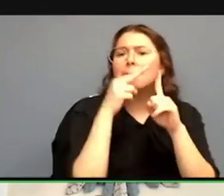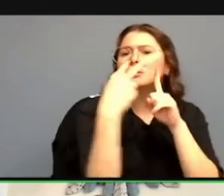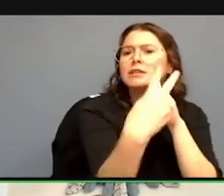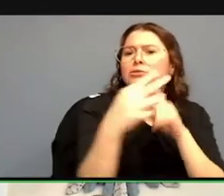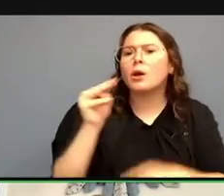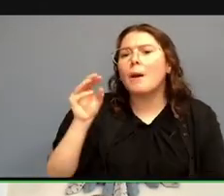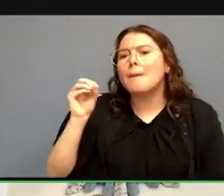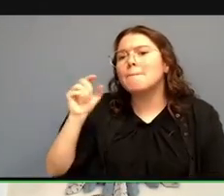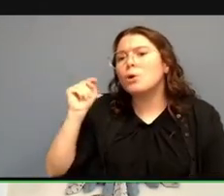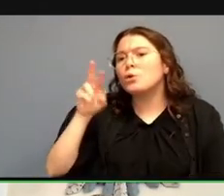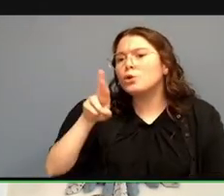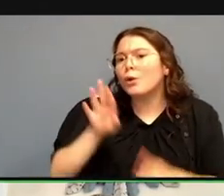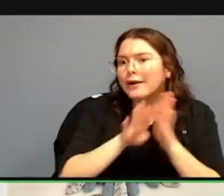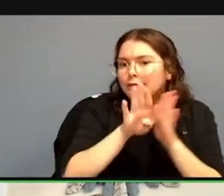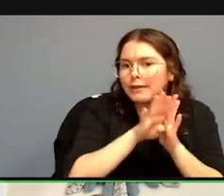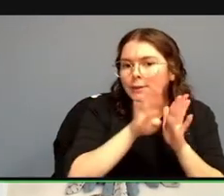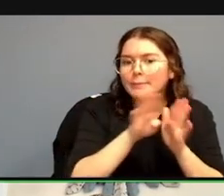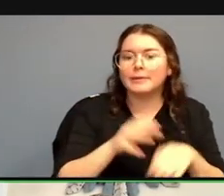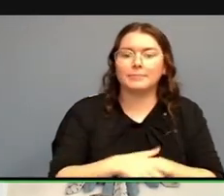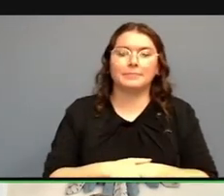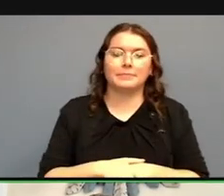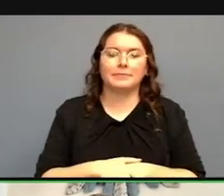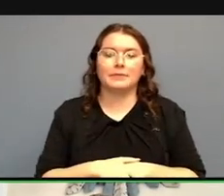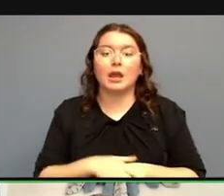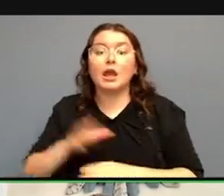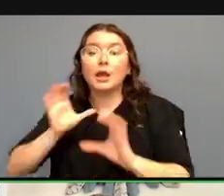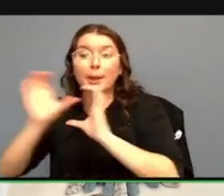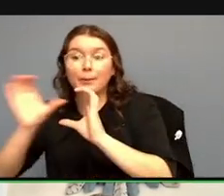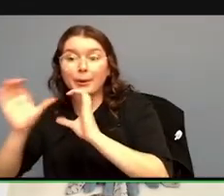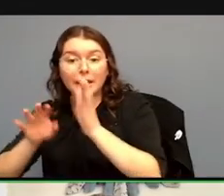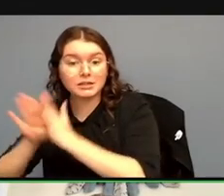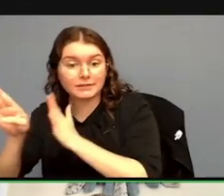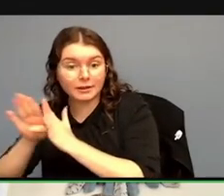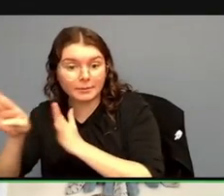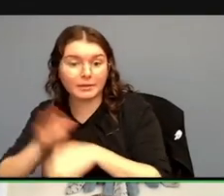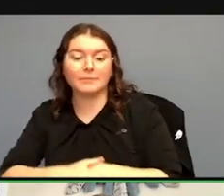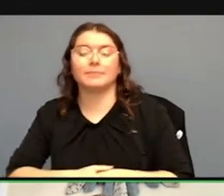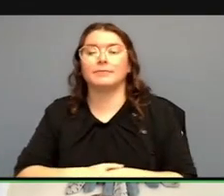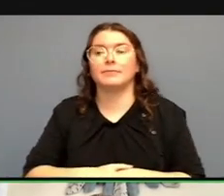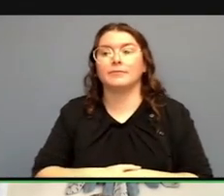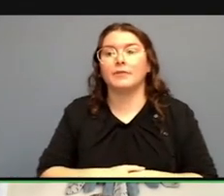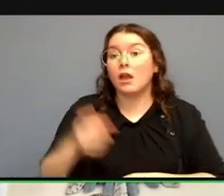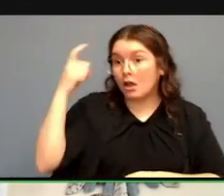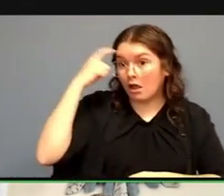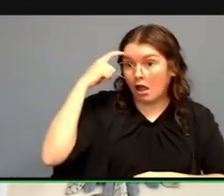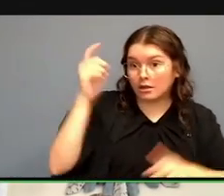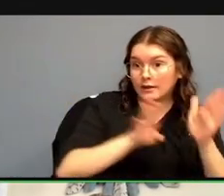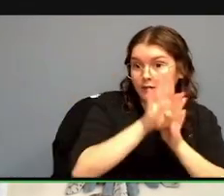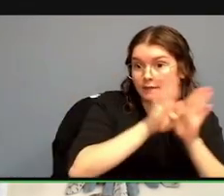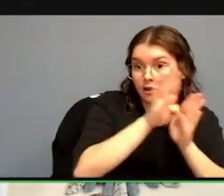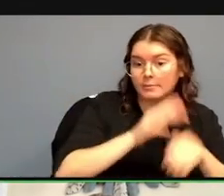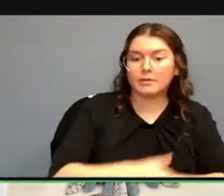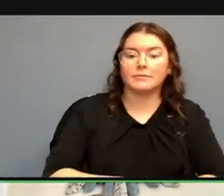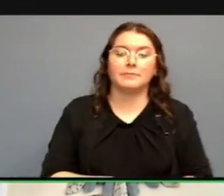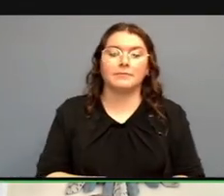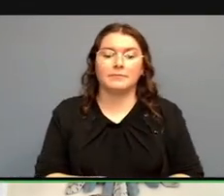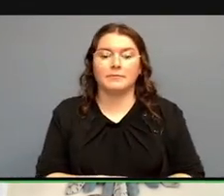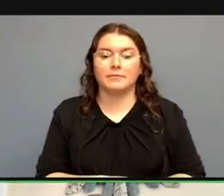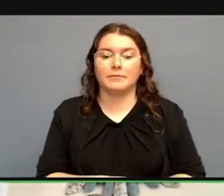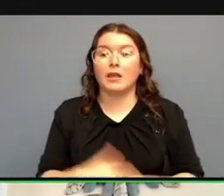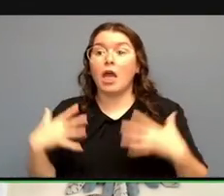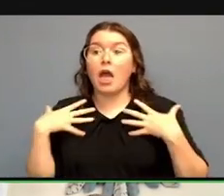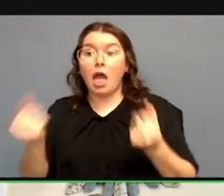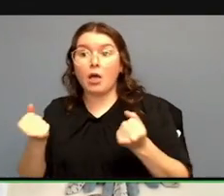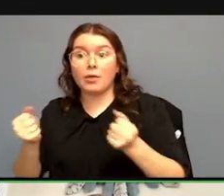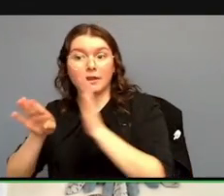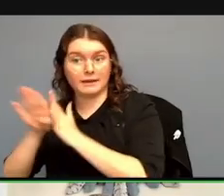perceptual, modal development, communication development, cognitive development,